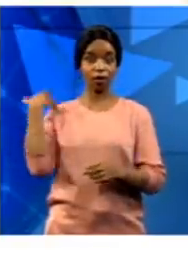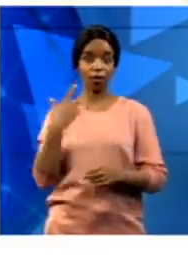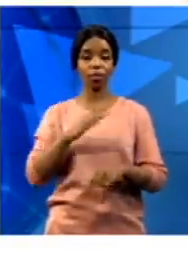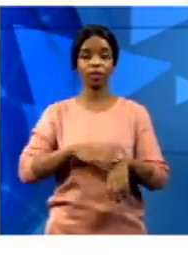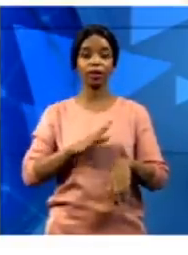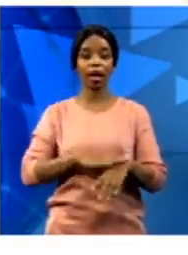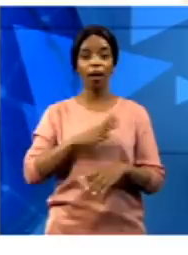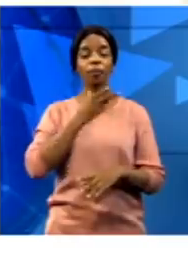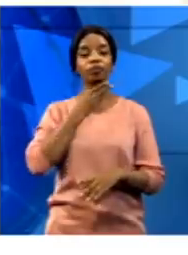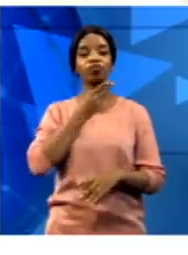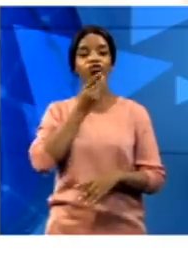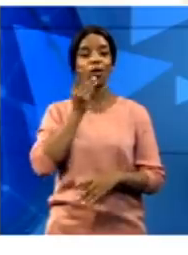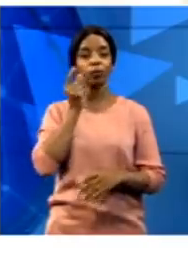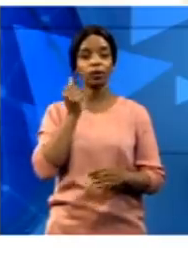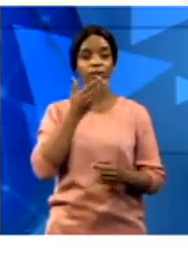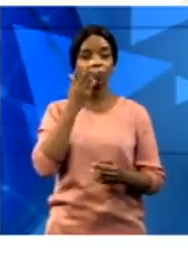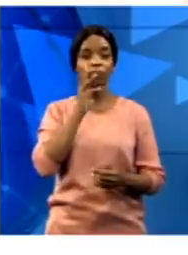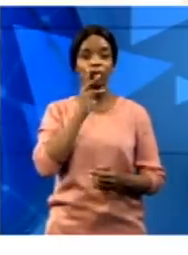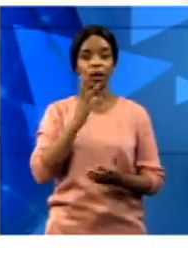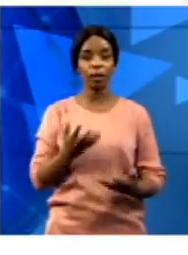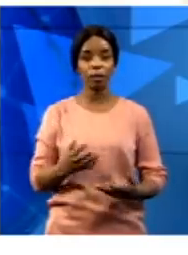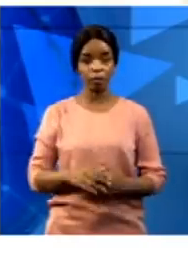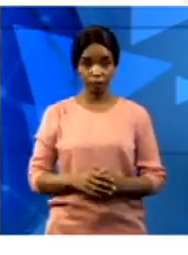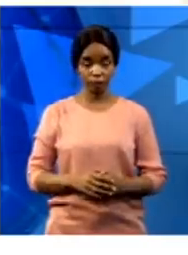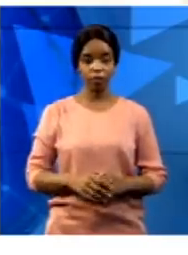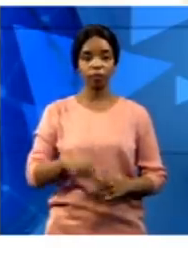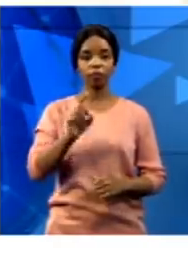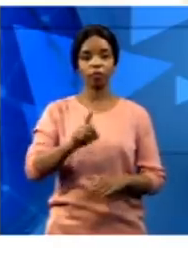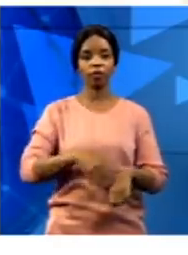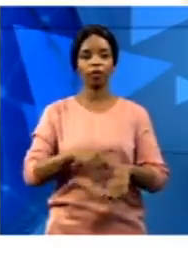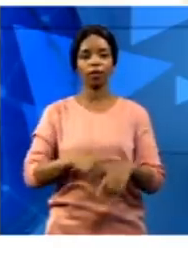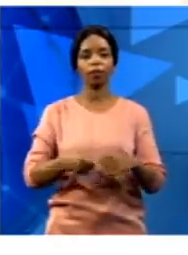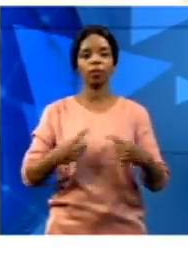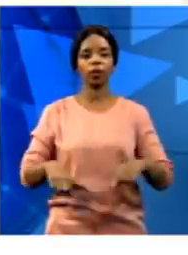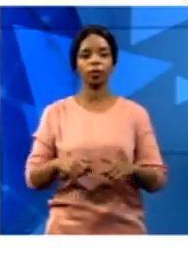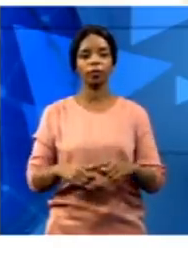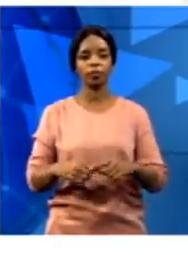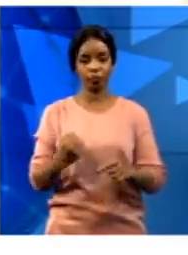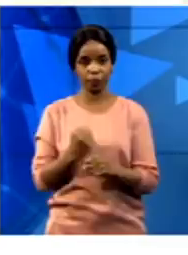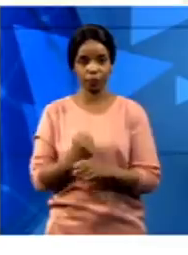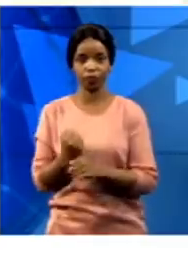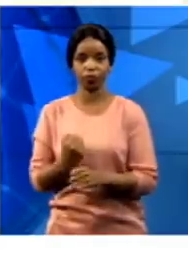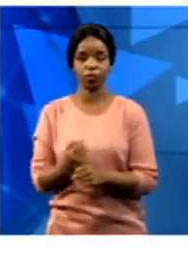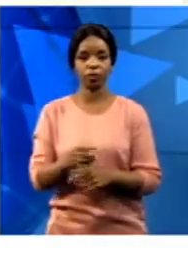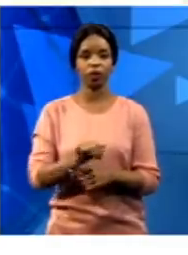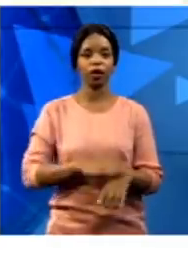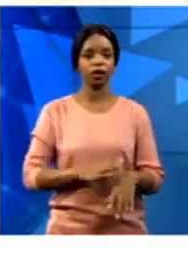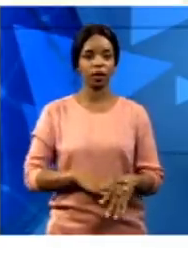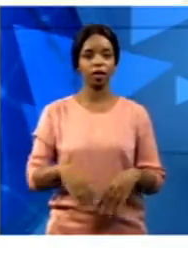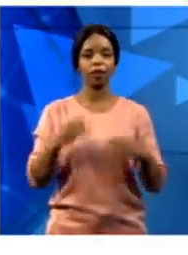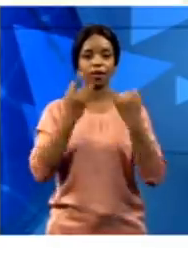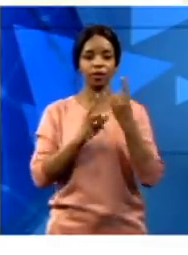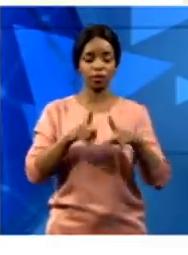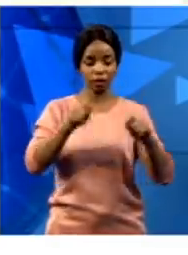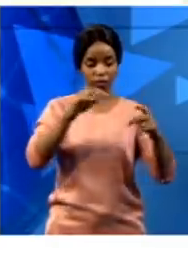and essentially the playbook that we rolled out then as the province of the Western Cape, as the city of Cape Town, and as the